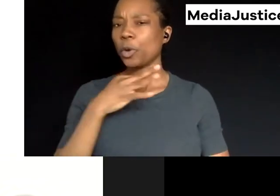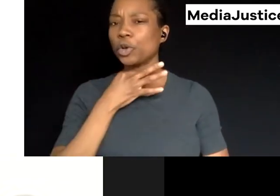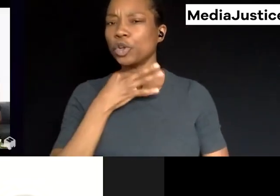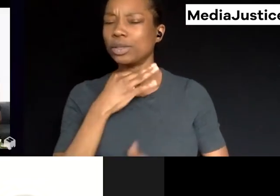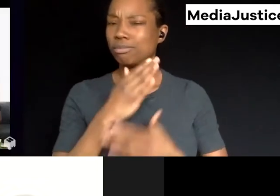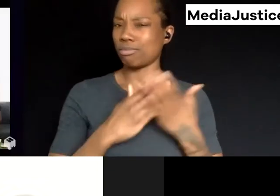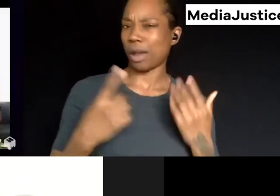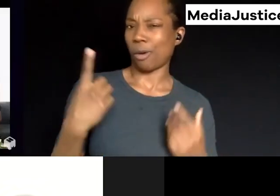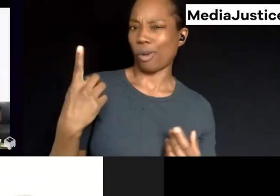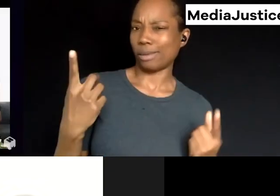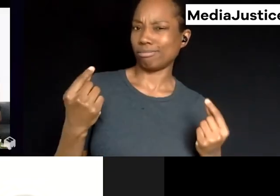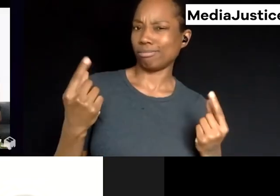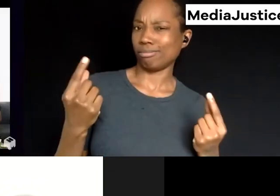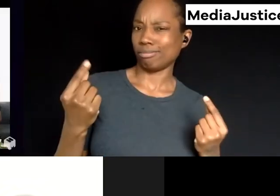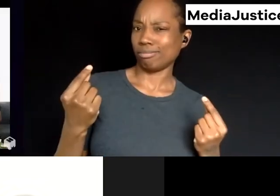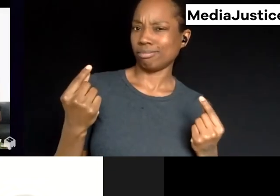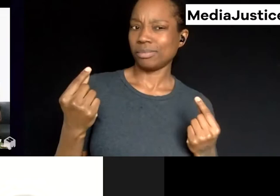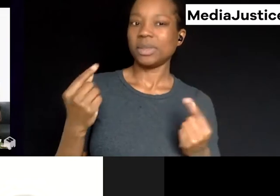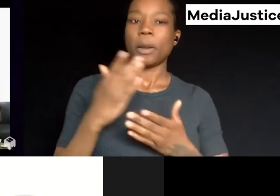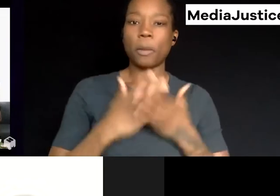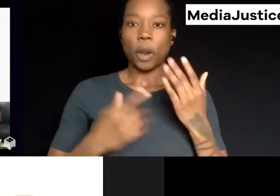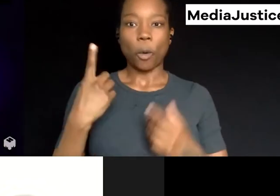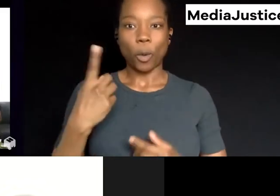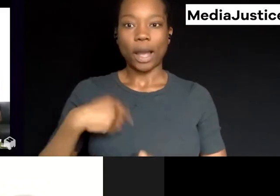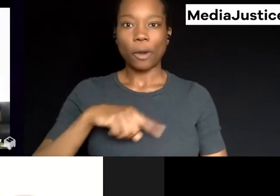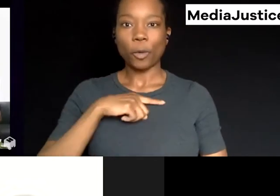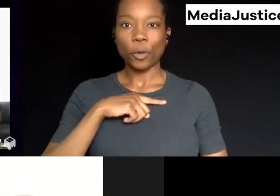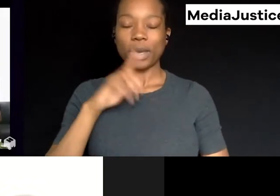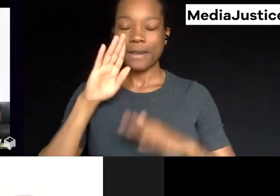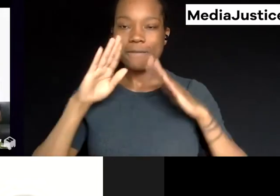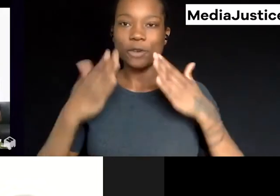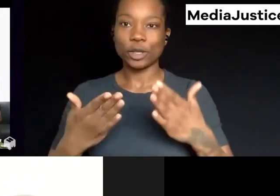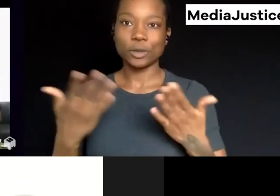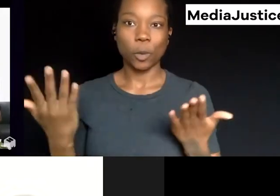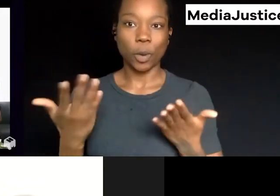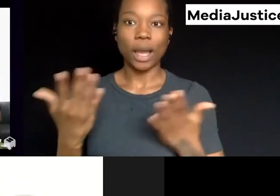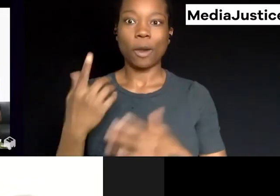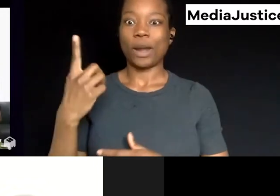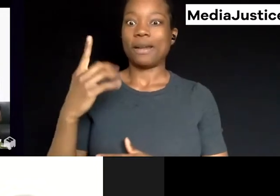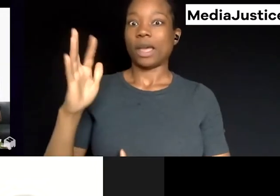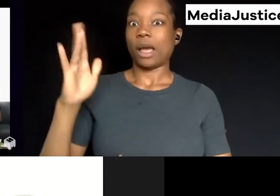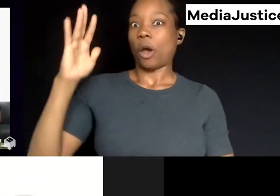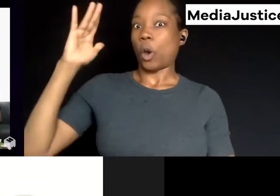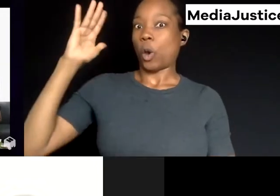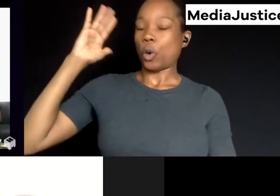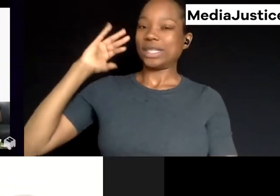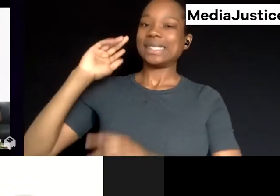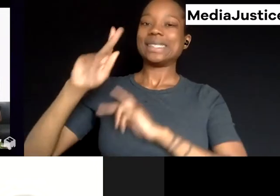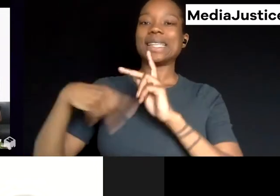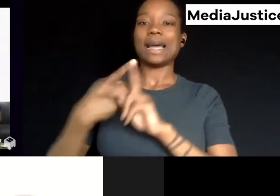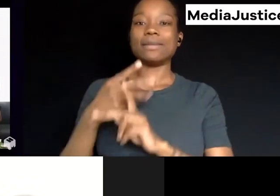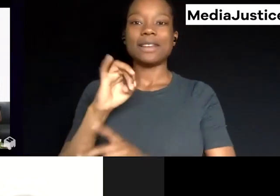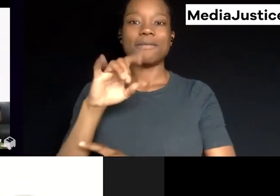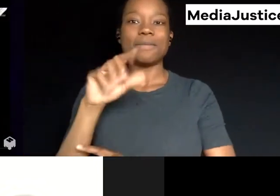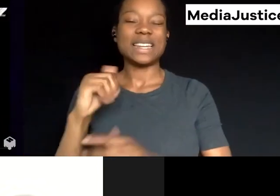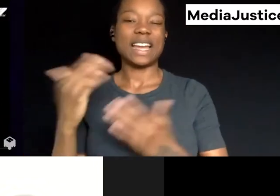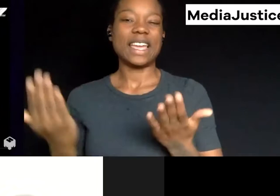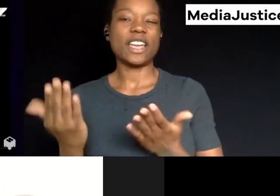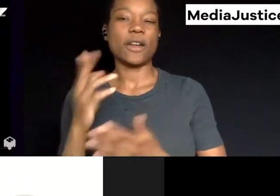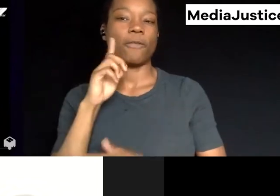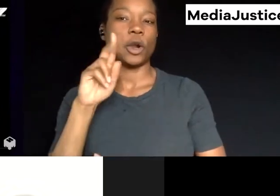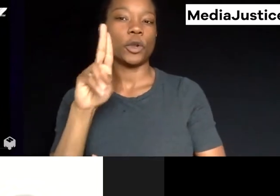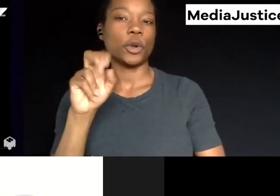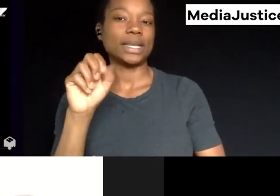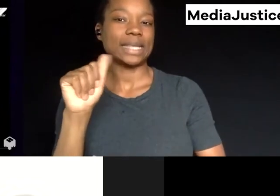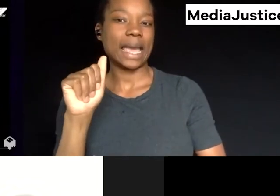we actually focused on, you know, one of the kind of oldest forms of media here in the United States. Let me see if I can switch